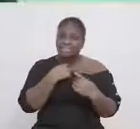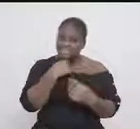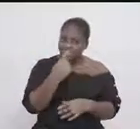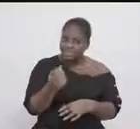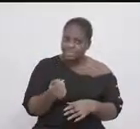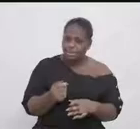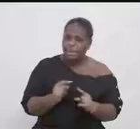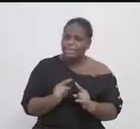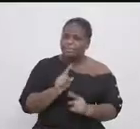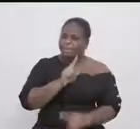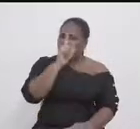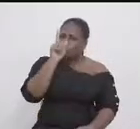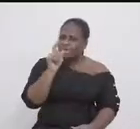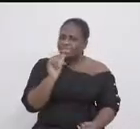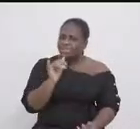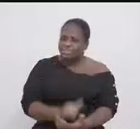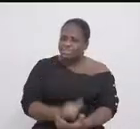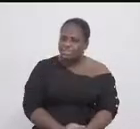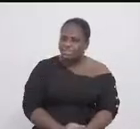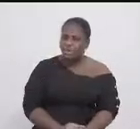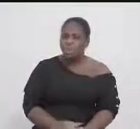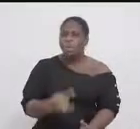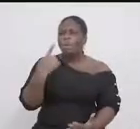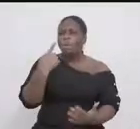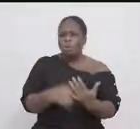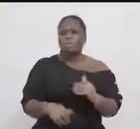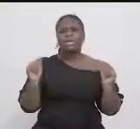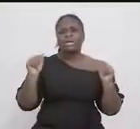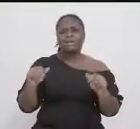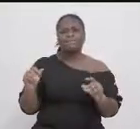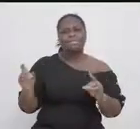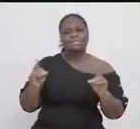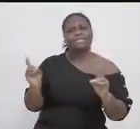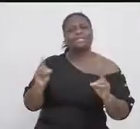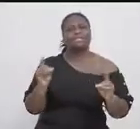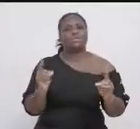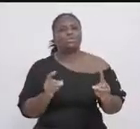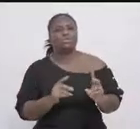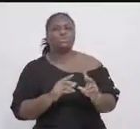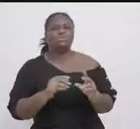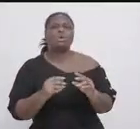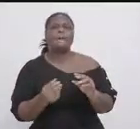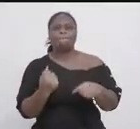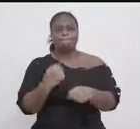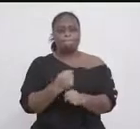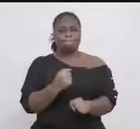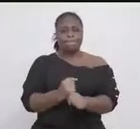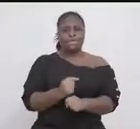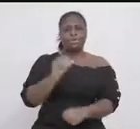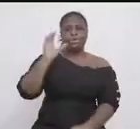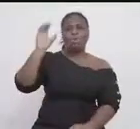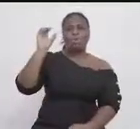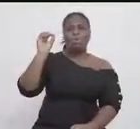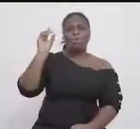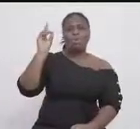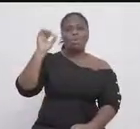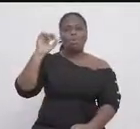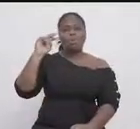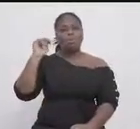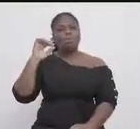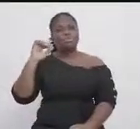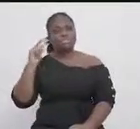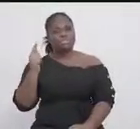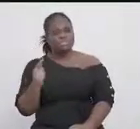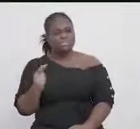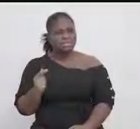my question to you is, what needs to be done going forward to make coding an integral part of our